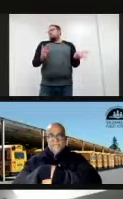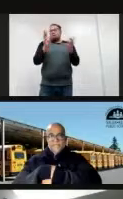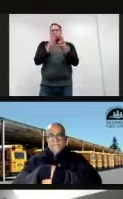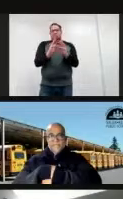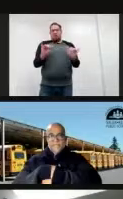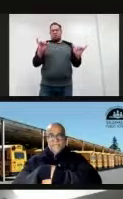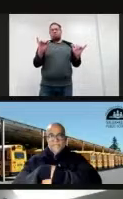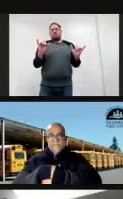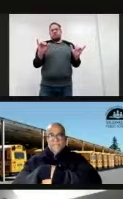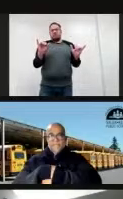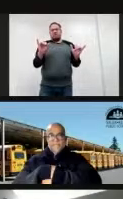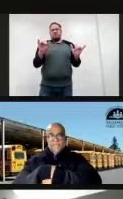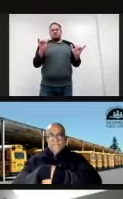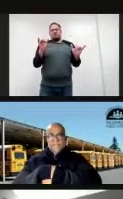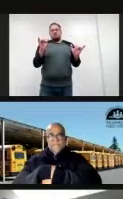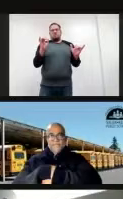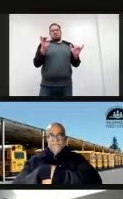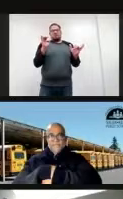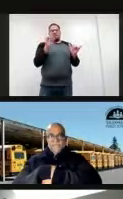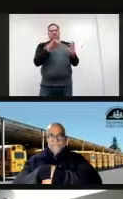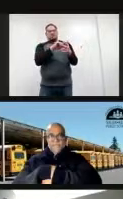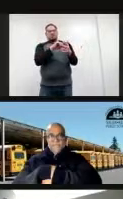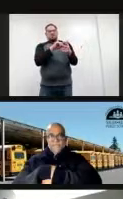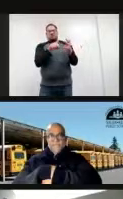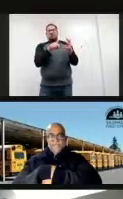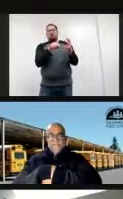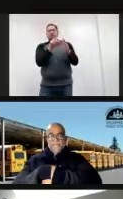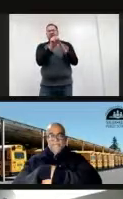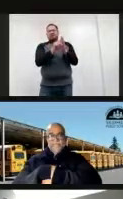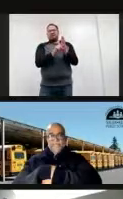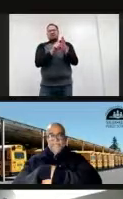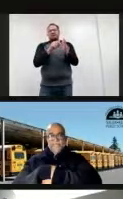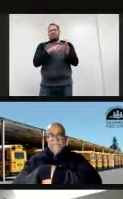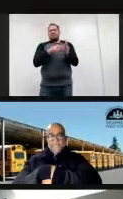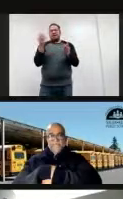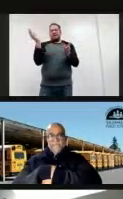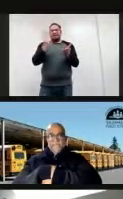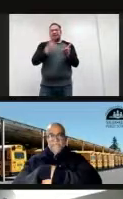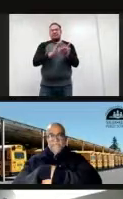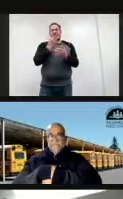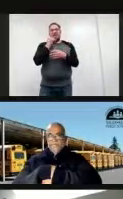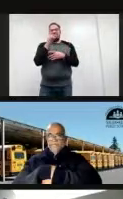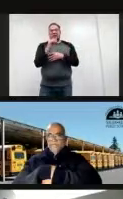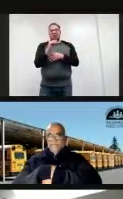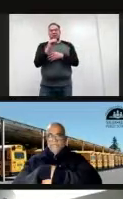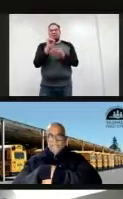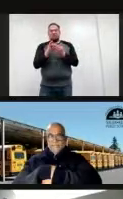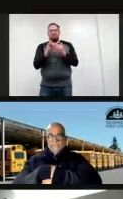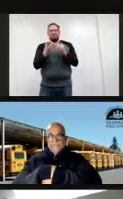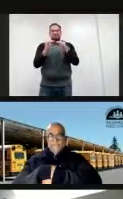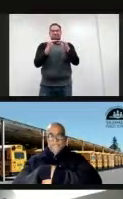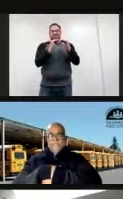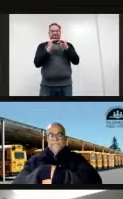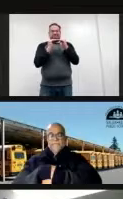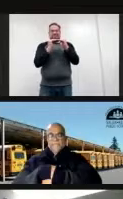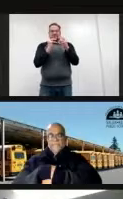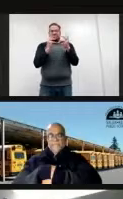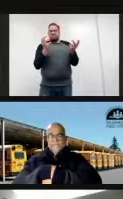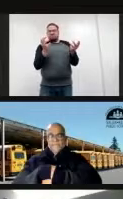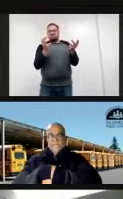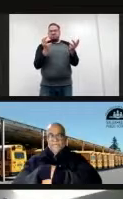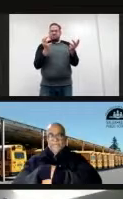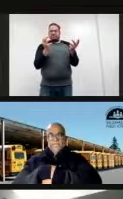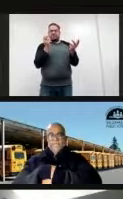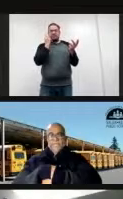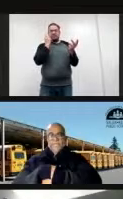Wyoming are states that typically pay less. Colorado is a state that's kind of on par. And so you do